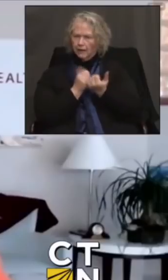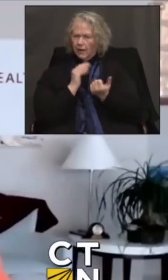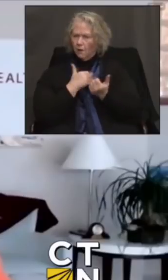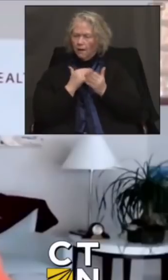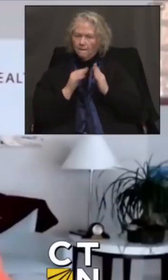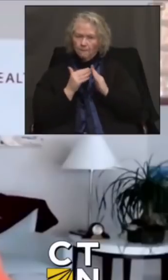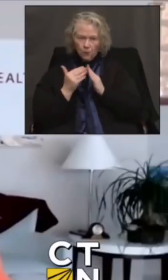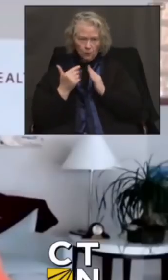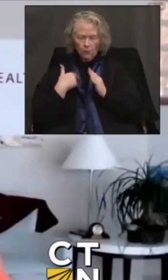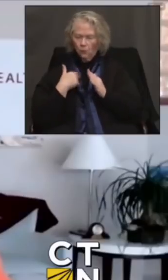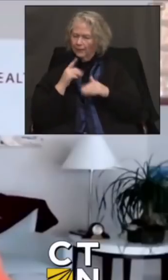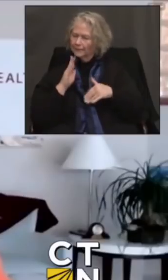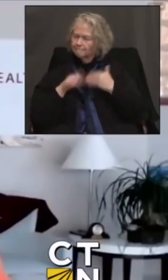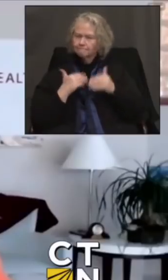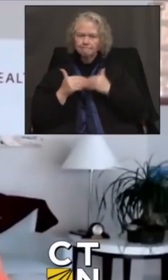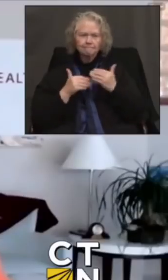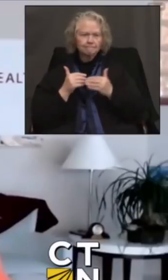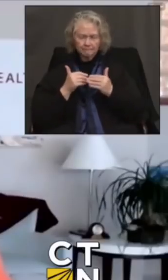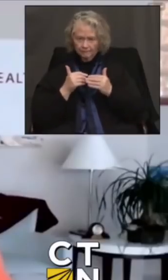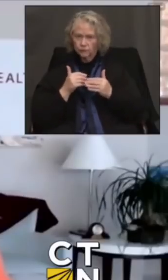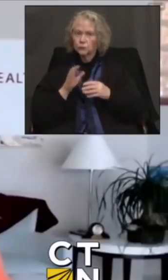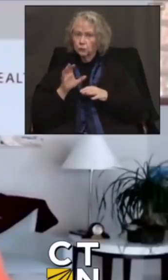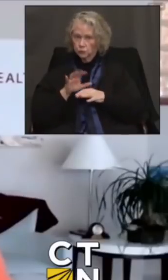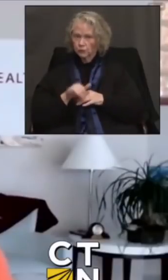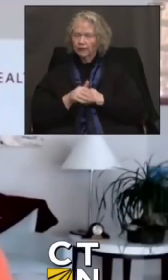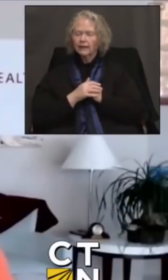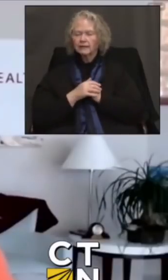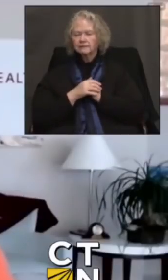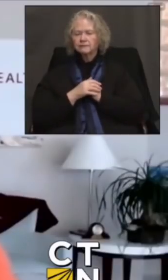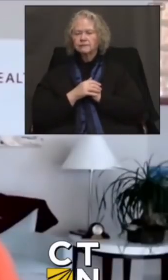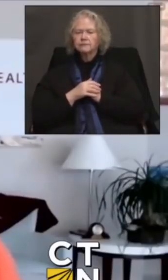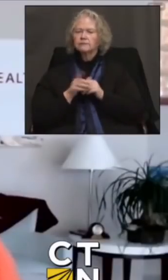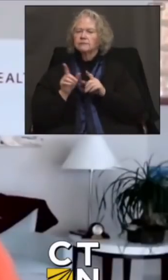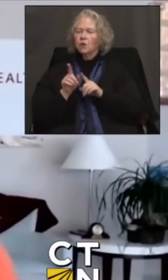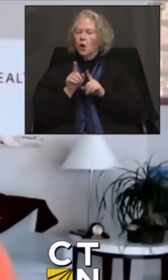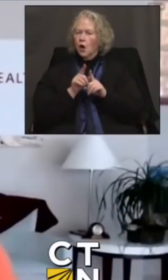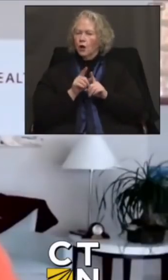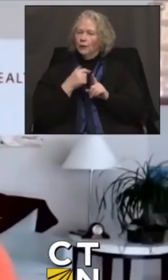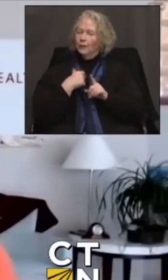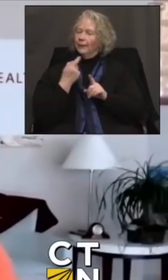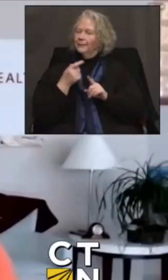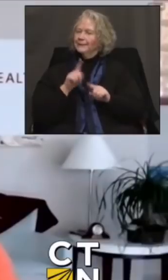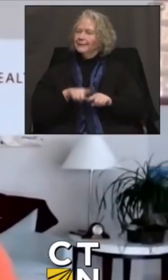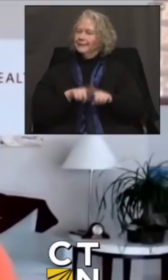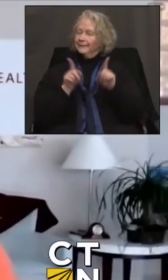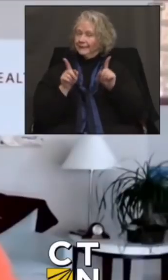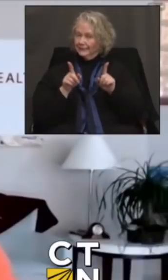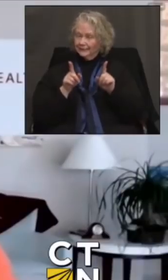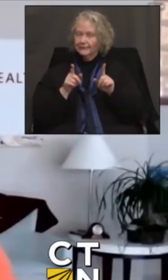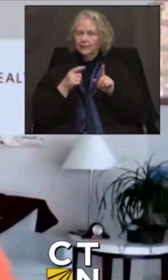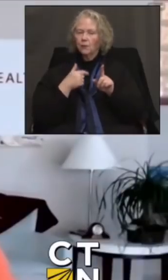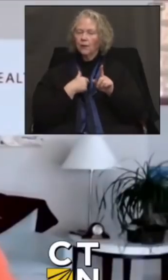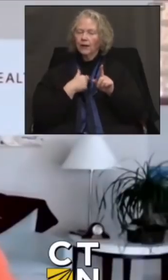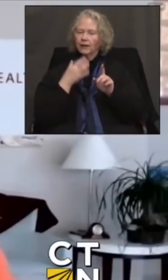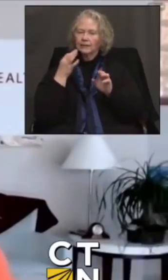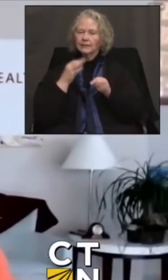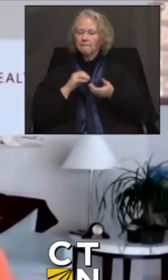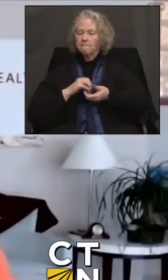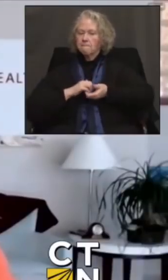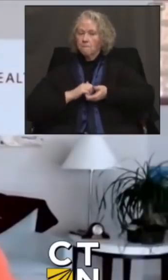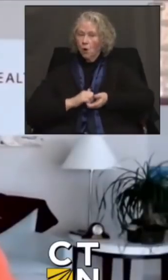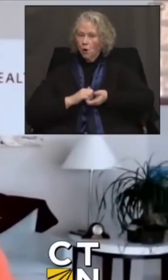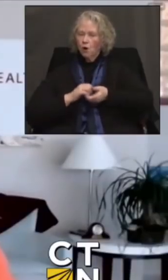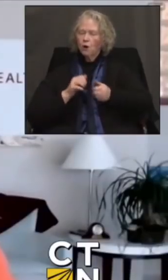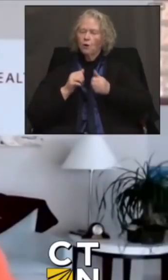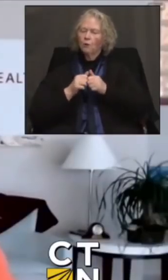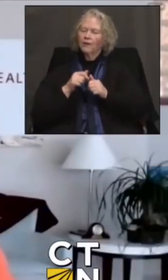moved quickly and swiftly to do so. We also did something I think a little unique in that we decided to partner with the city of